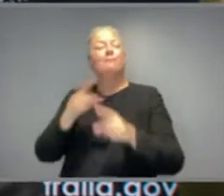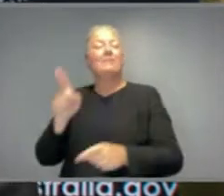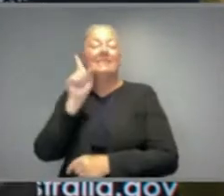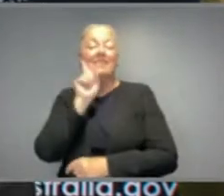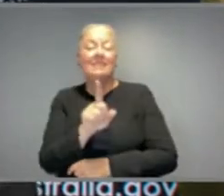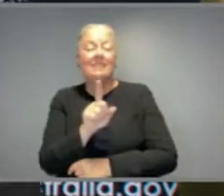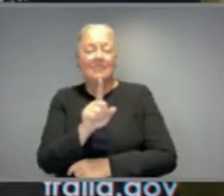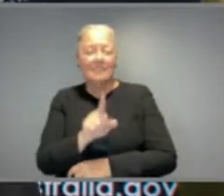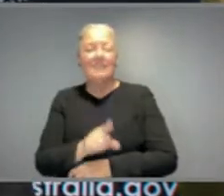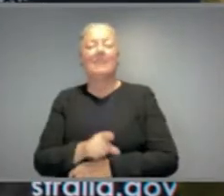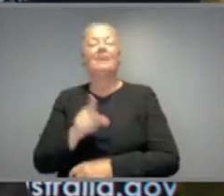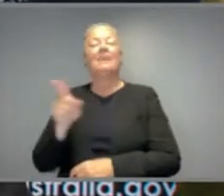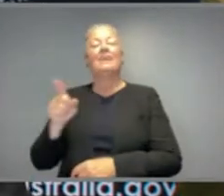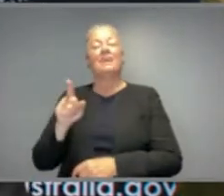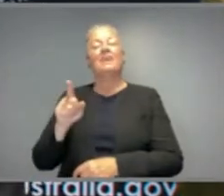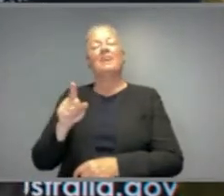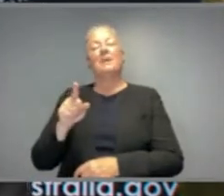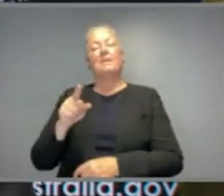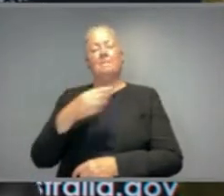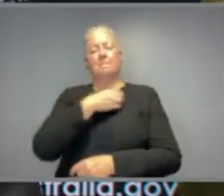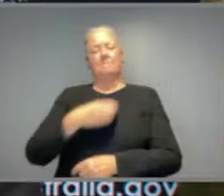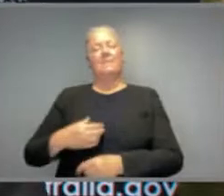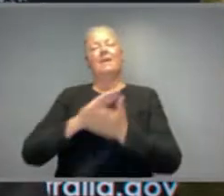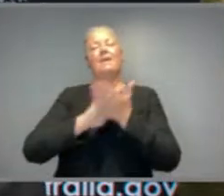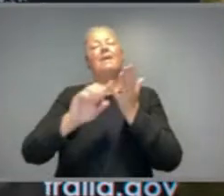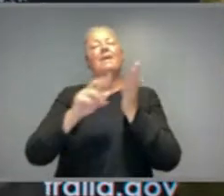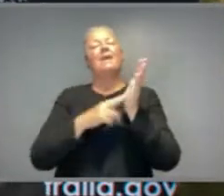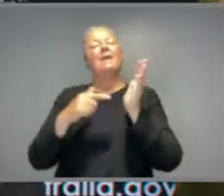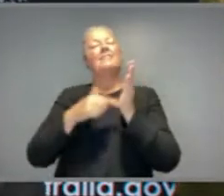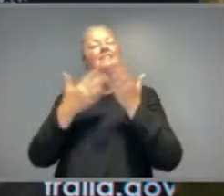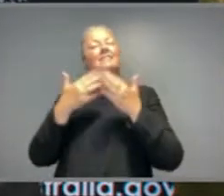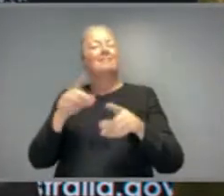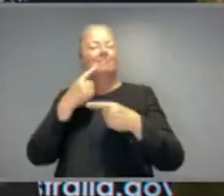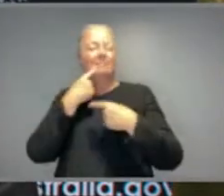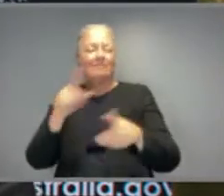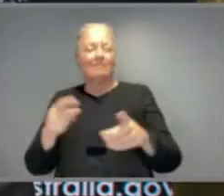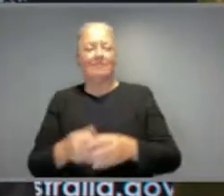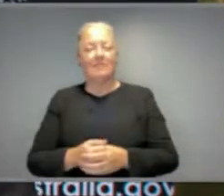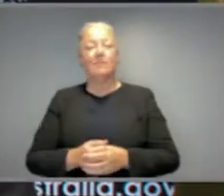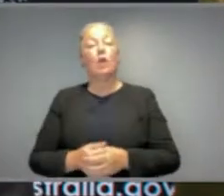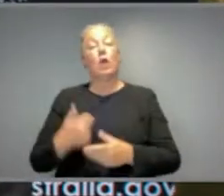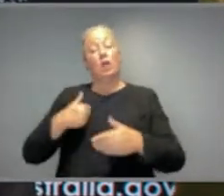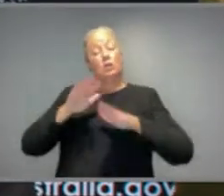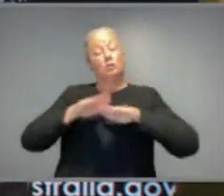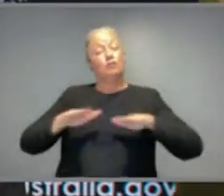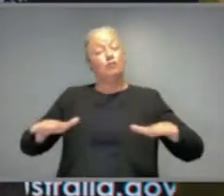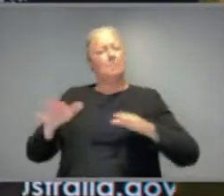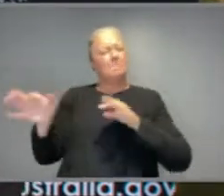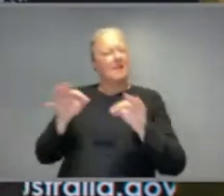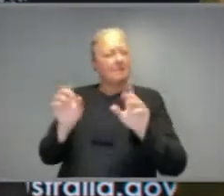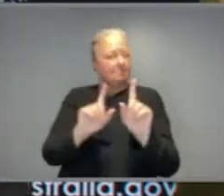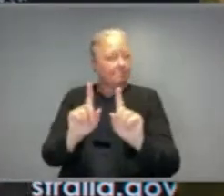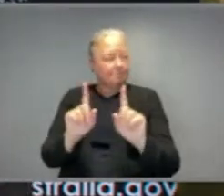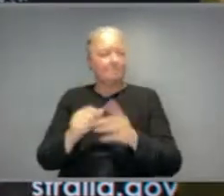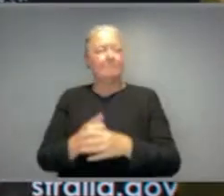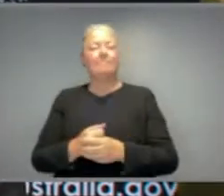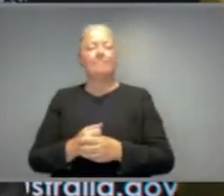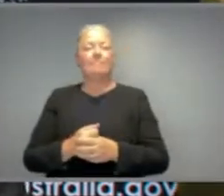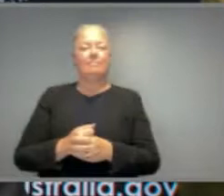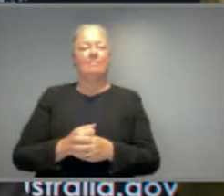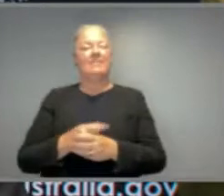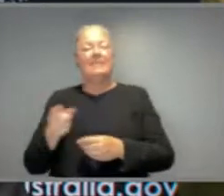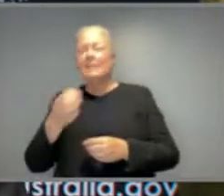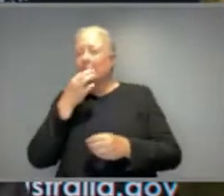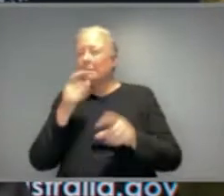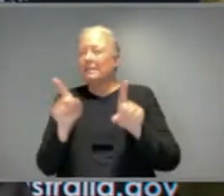Hunt mentioned. In terms of the children's strategy, they've gone down the path which is actually very similar to the